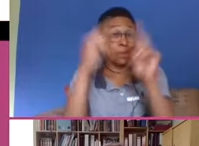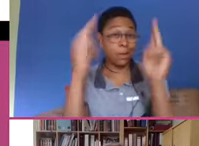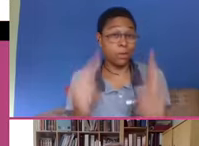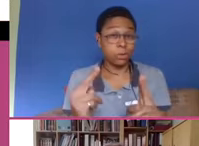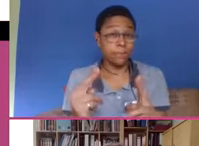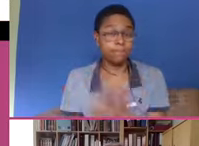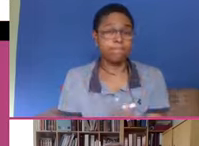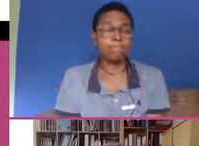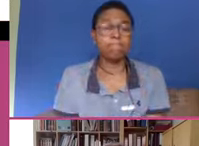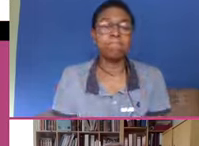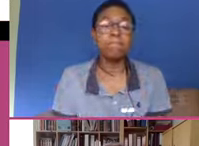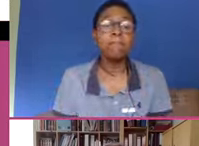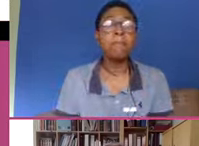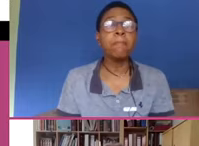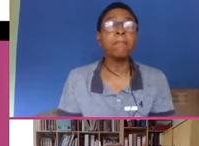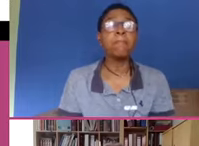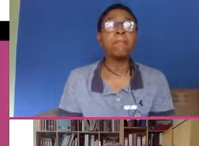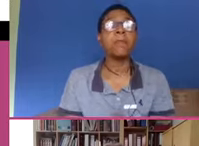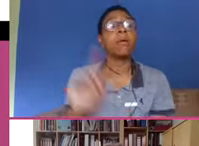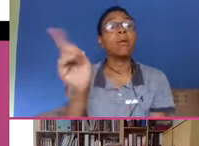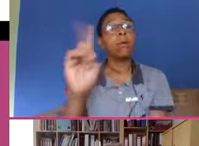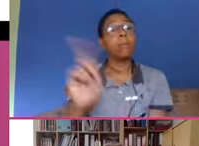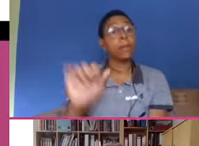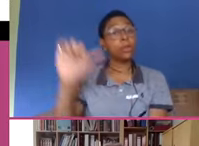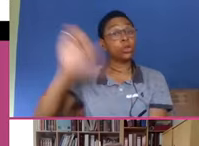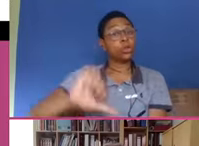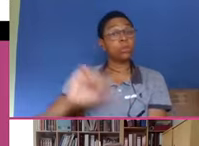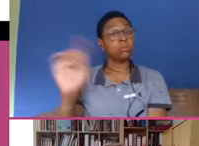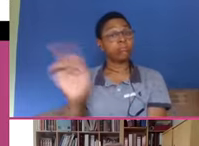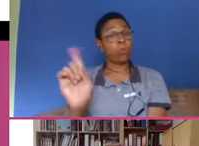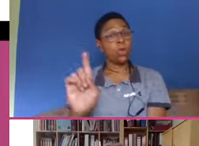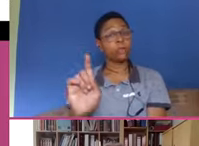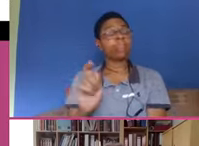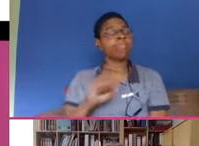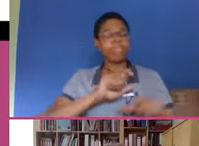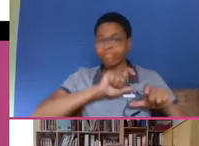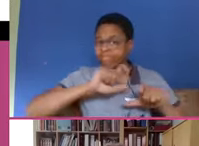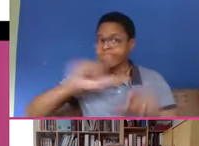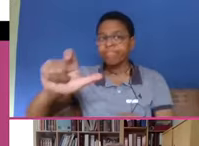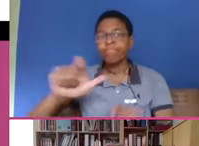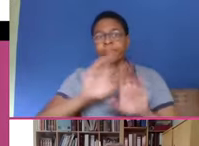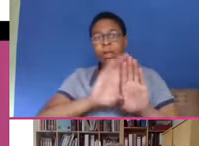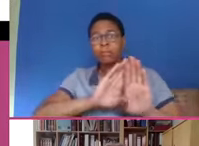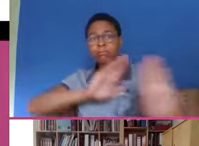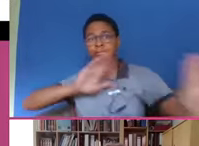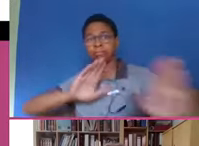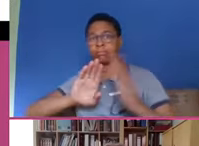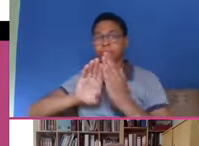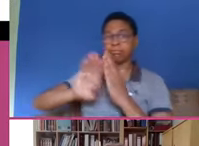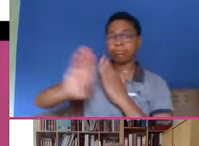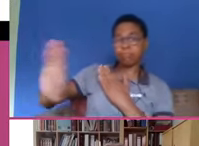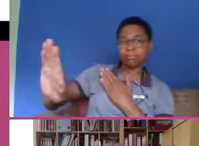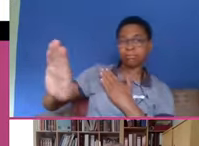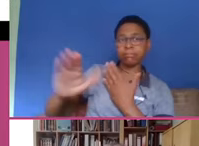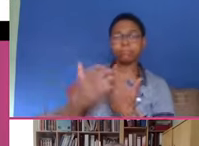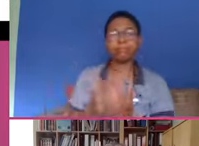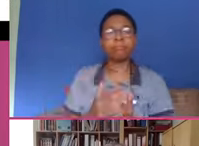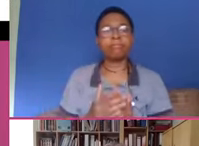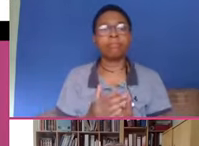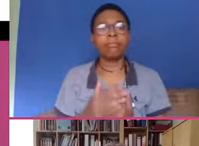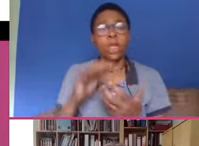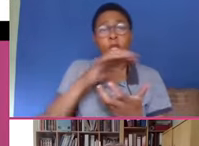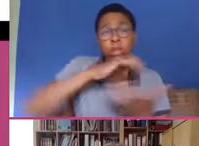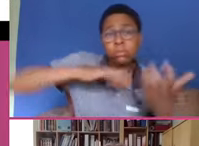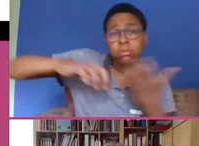People should continue to socially distance from those they do not live with wherever possible. Social interaction should be